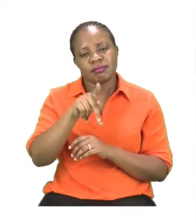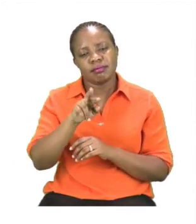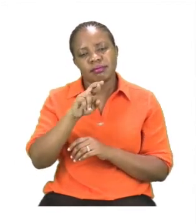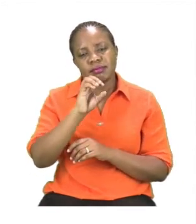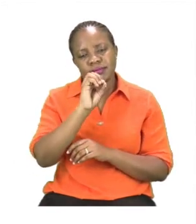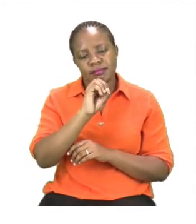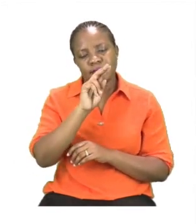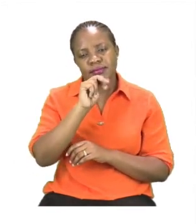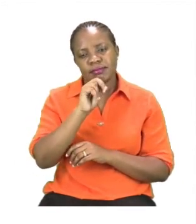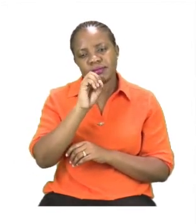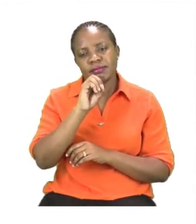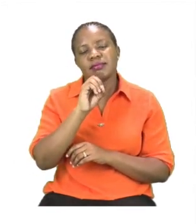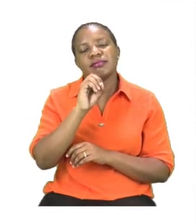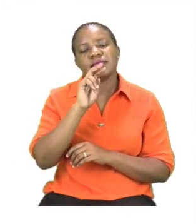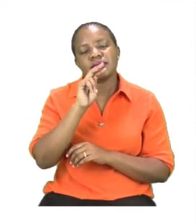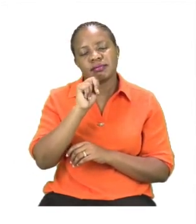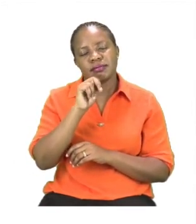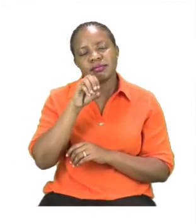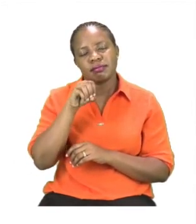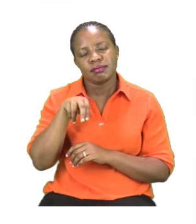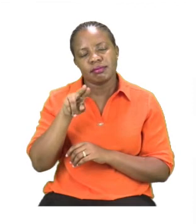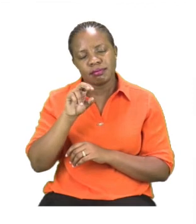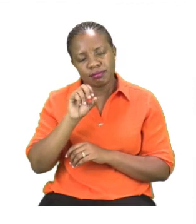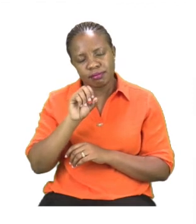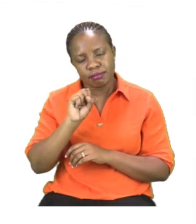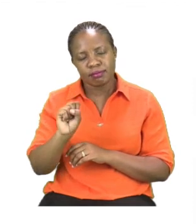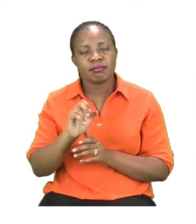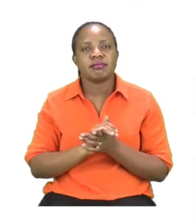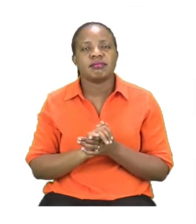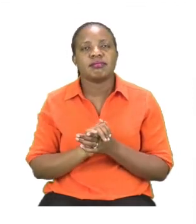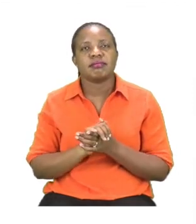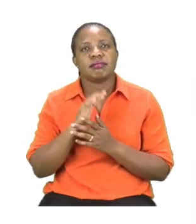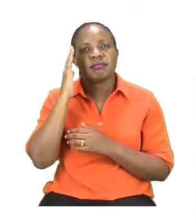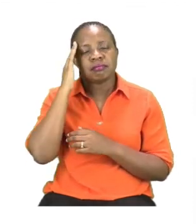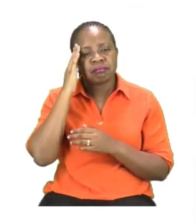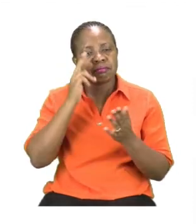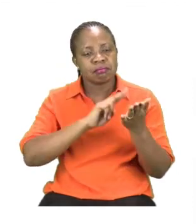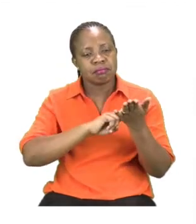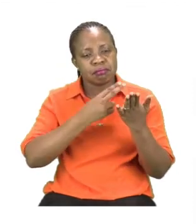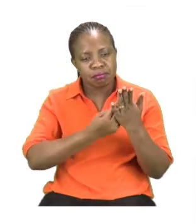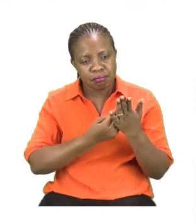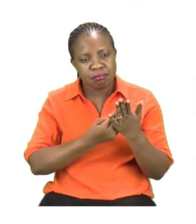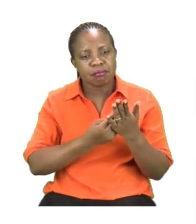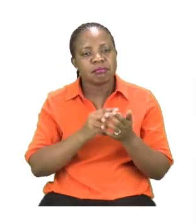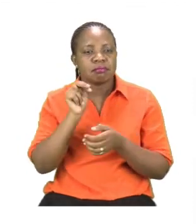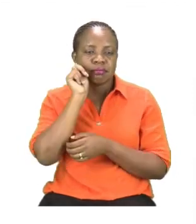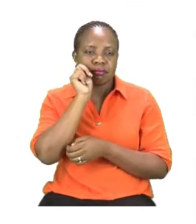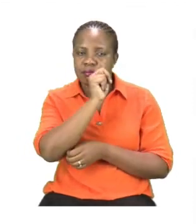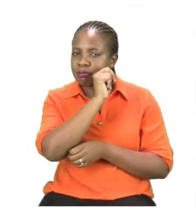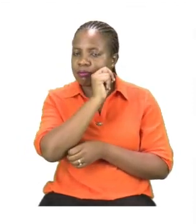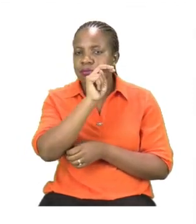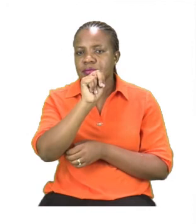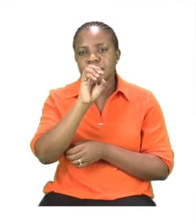different job. The job of a possessive pronoun is to show who